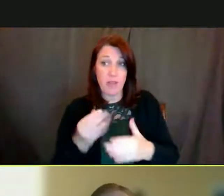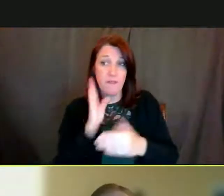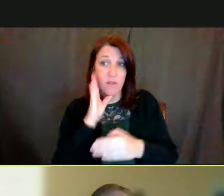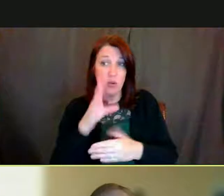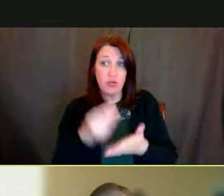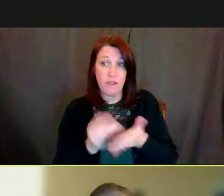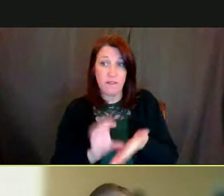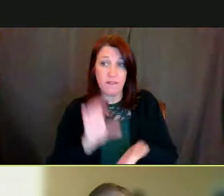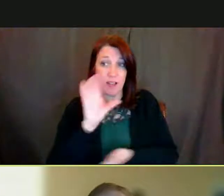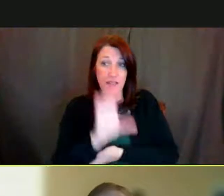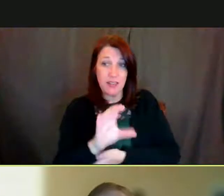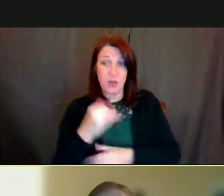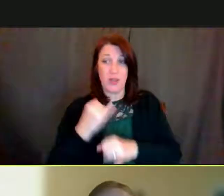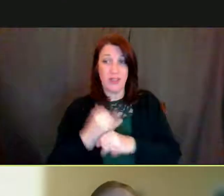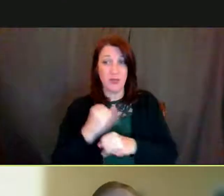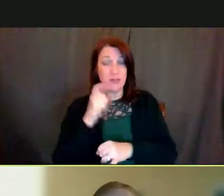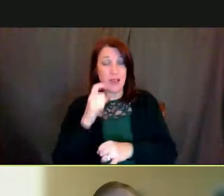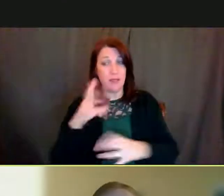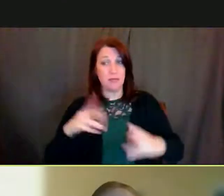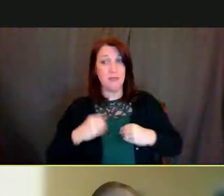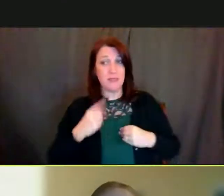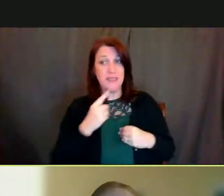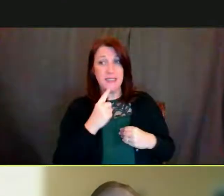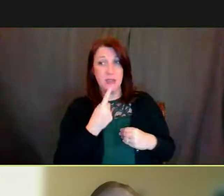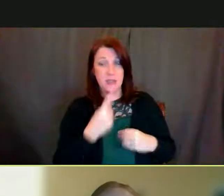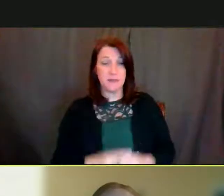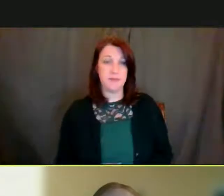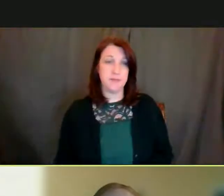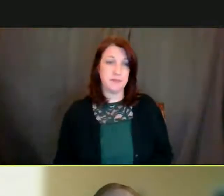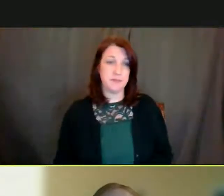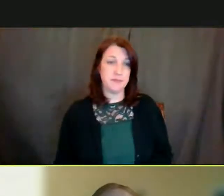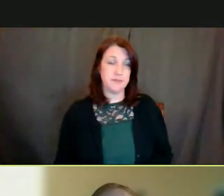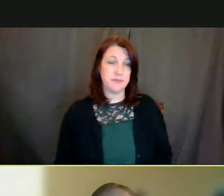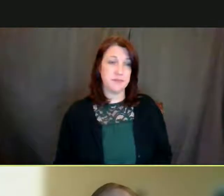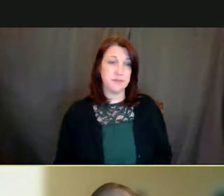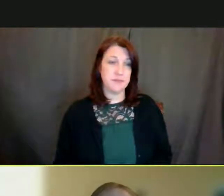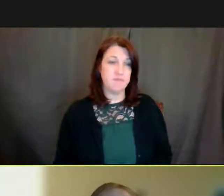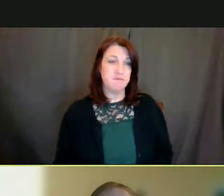to take these plans seriously. Next slide, please.